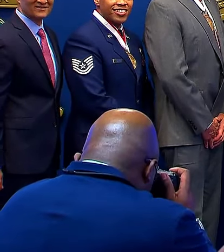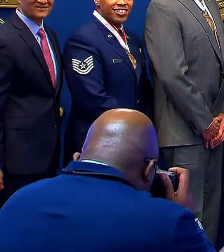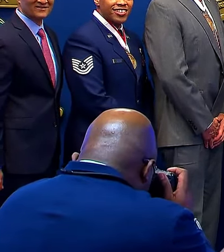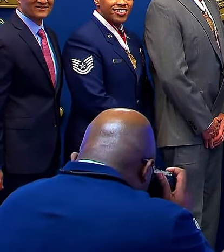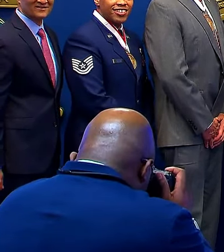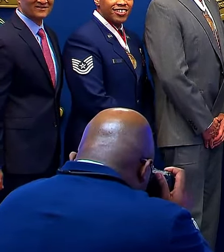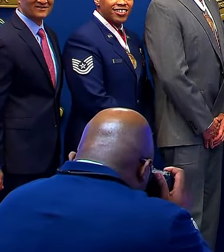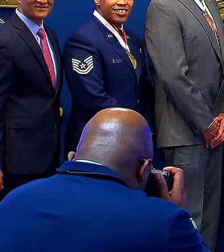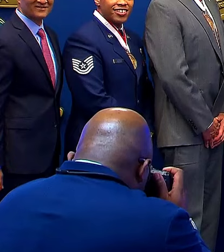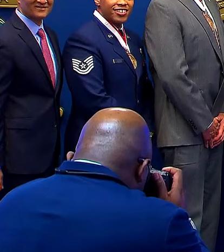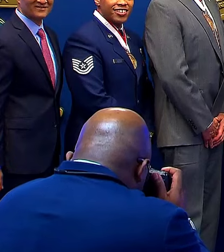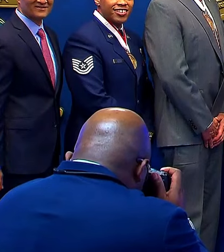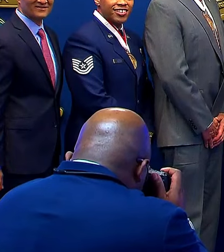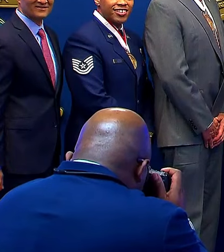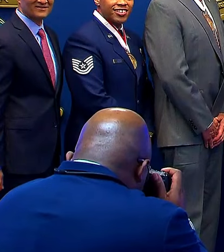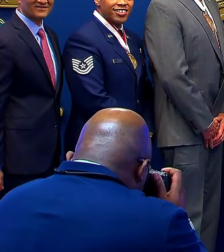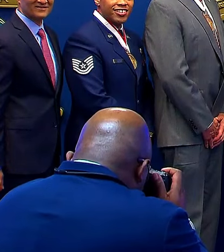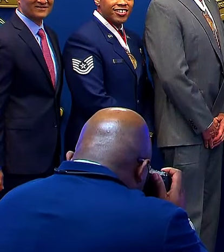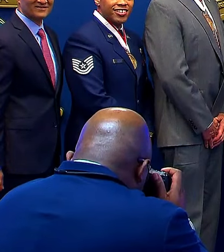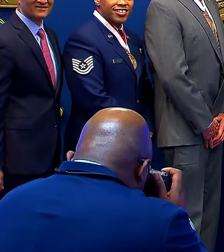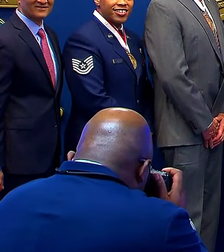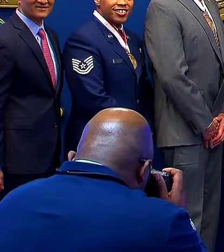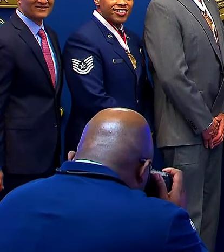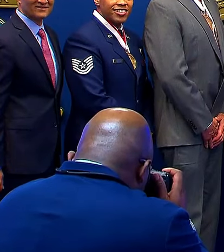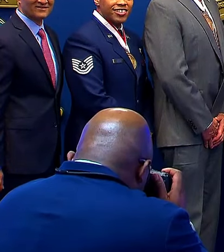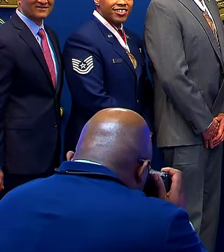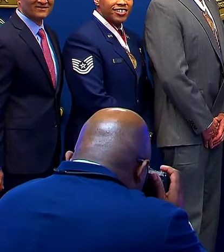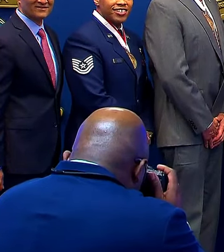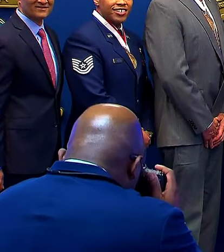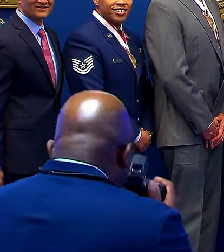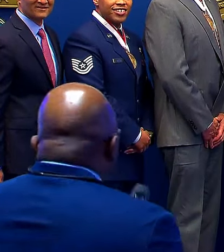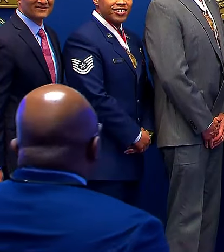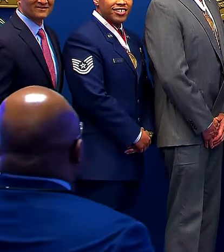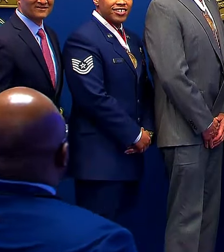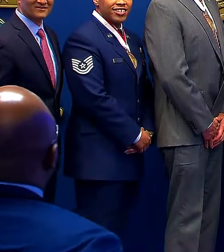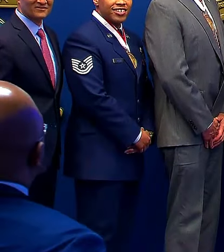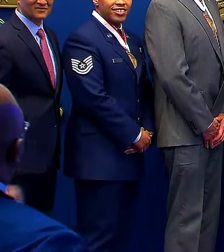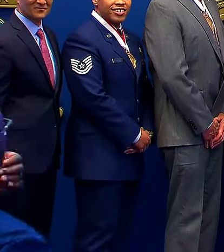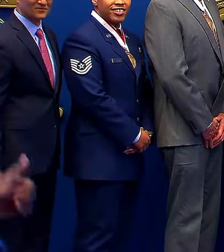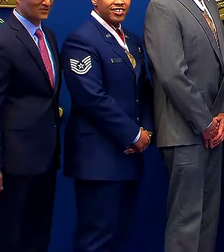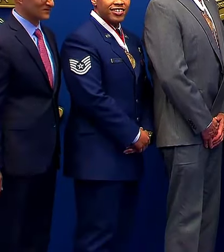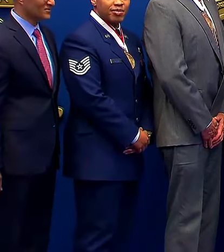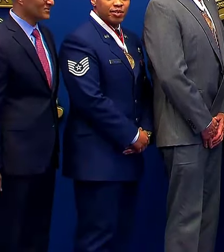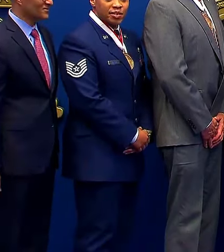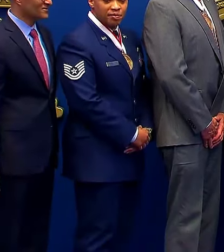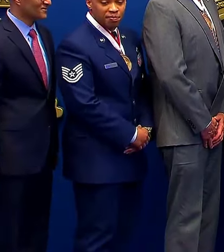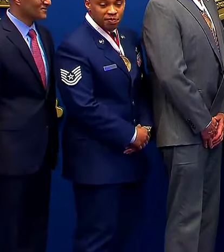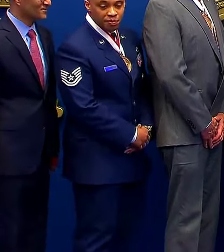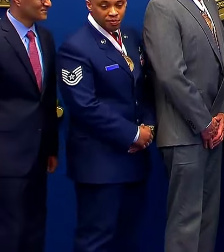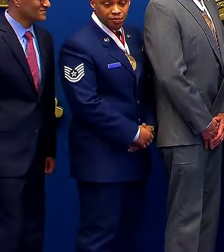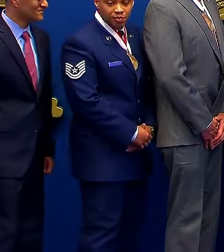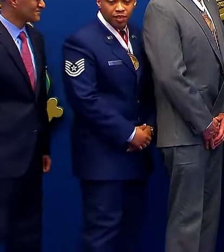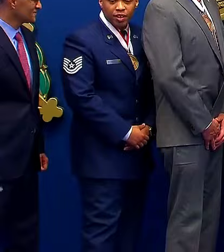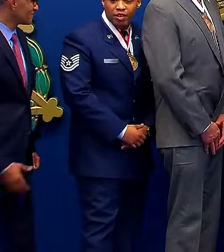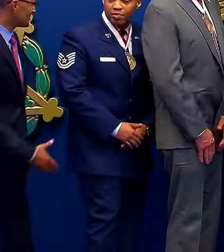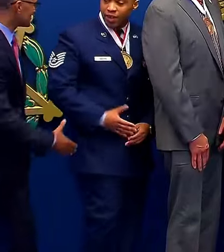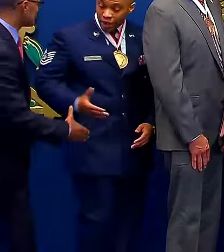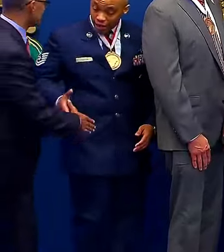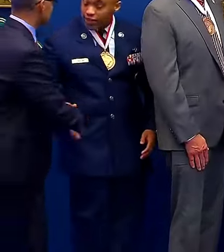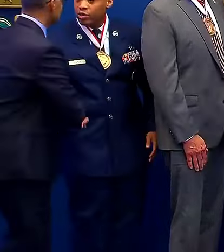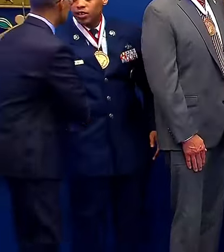One, two, three. All right. Thank you. Thank you.